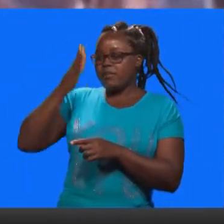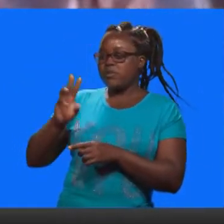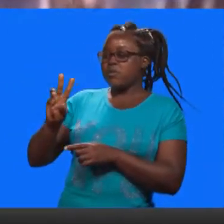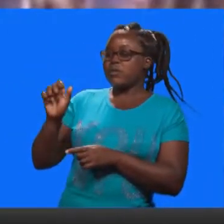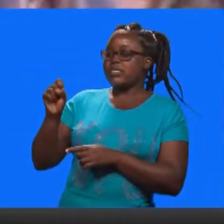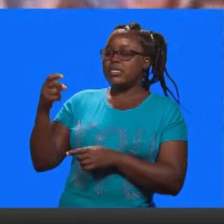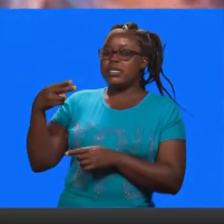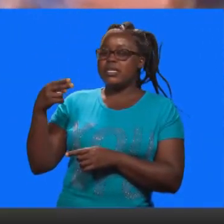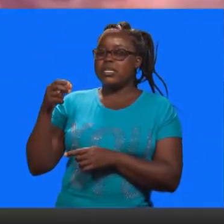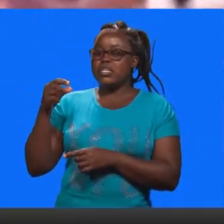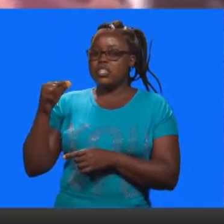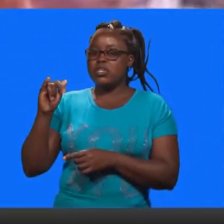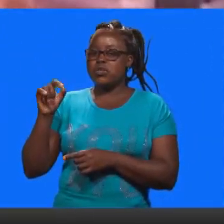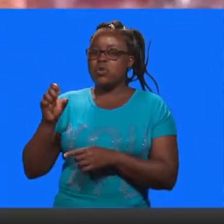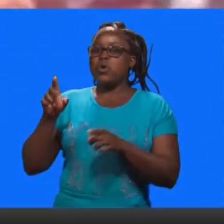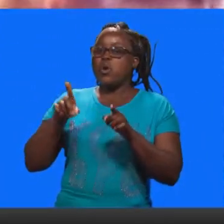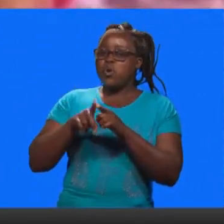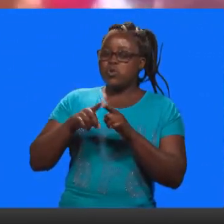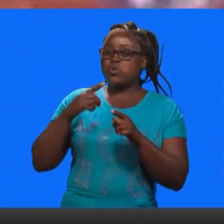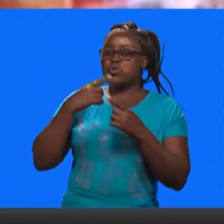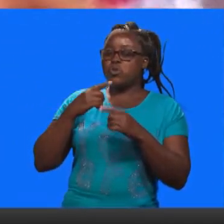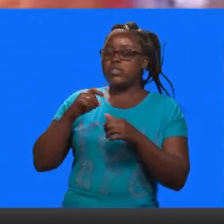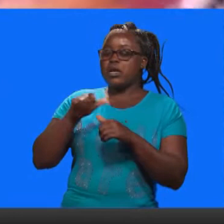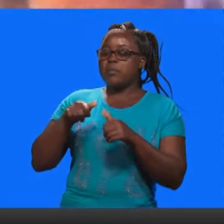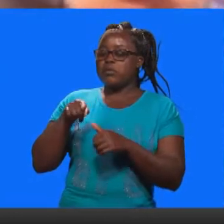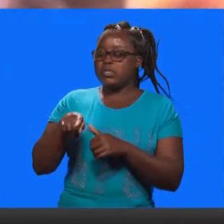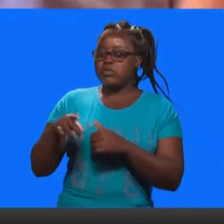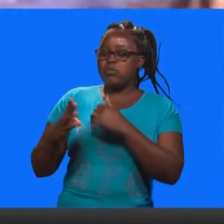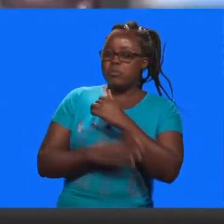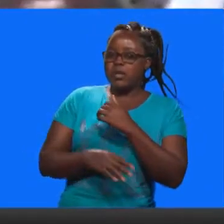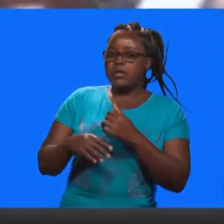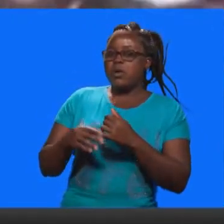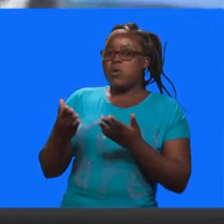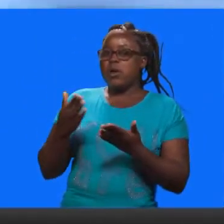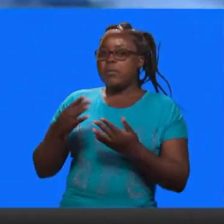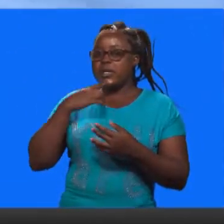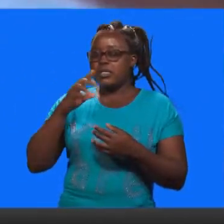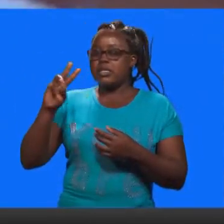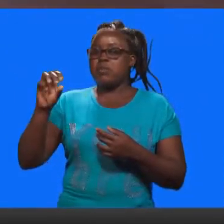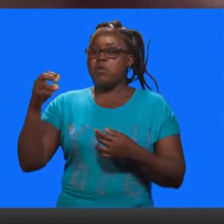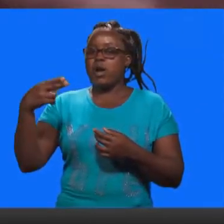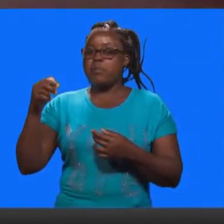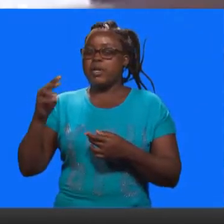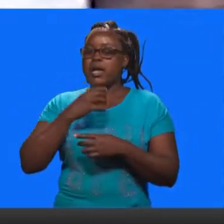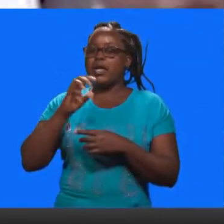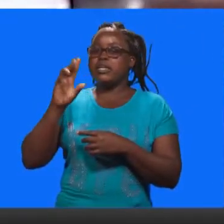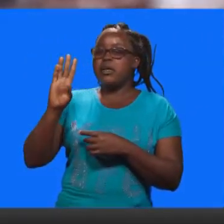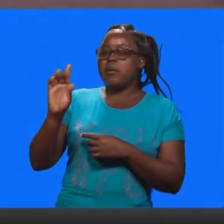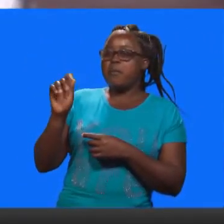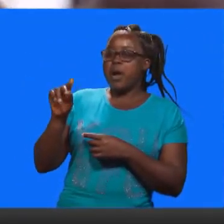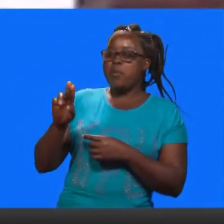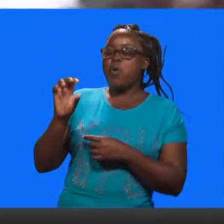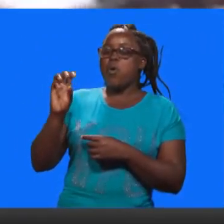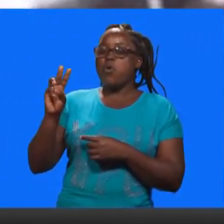Mandago kwa upande wake amekashifu kitendo hicho na kumsuta Junet Mohamed na Babu Owino kwa